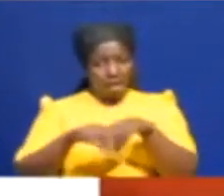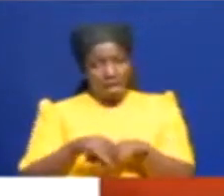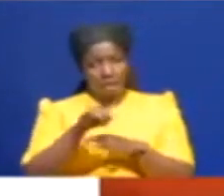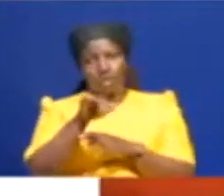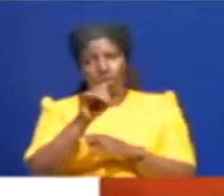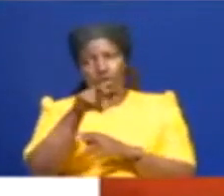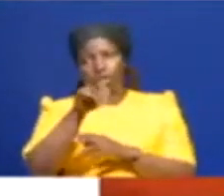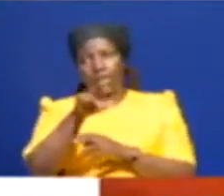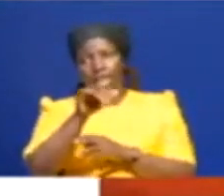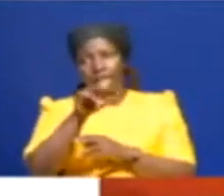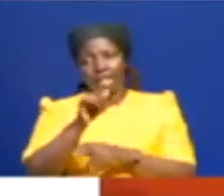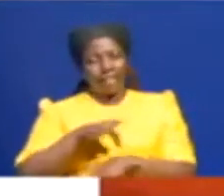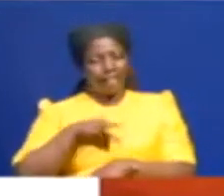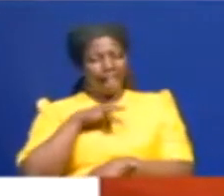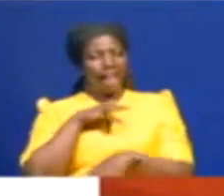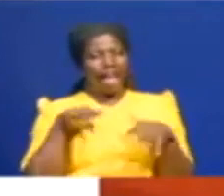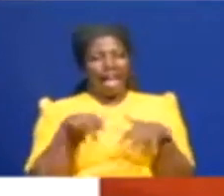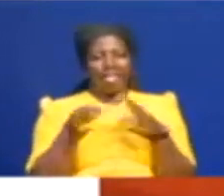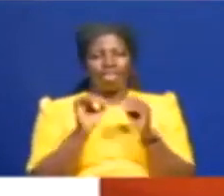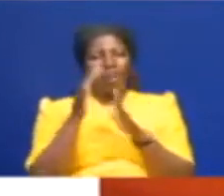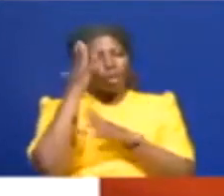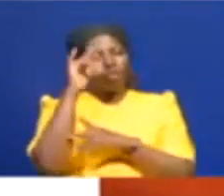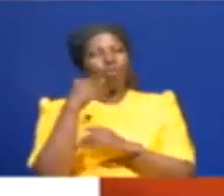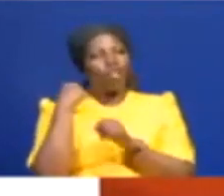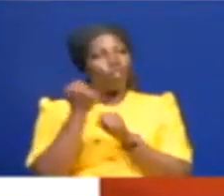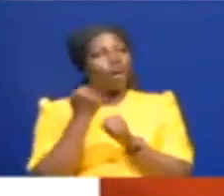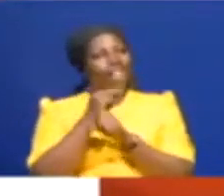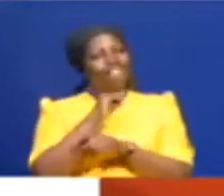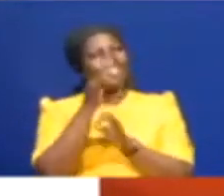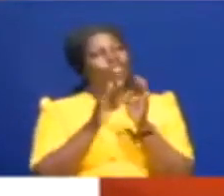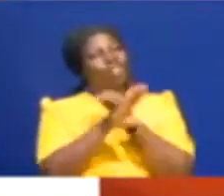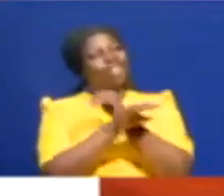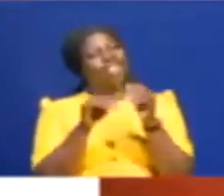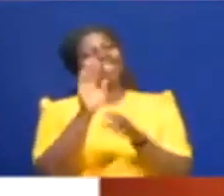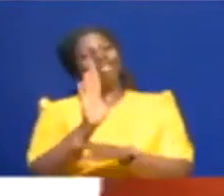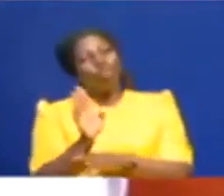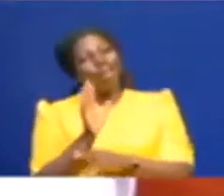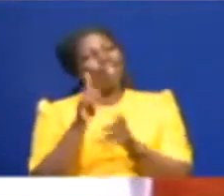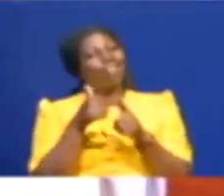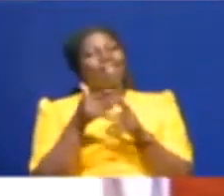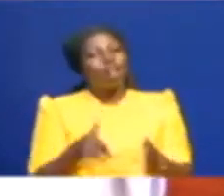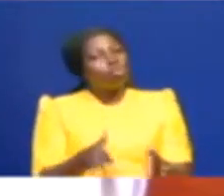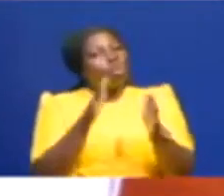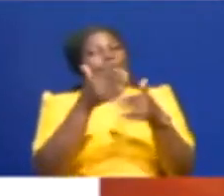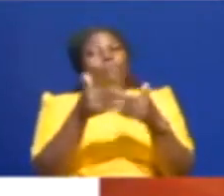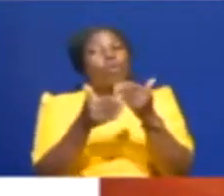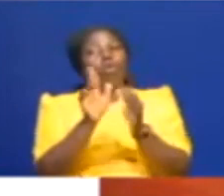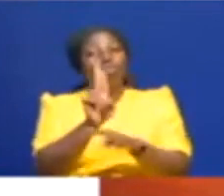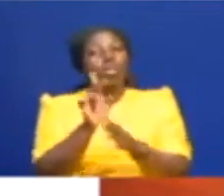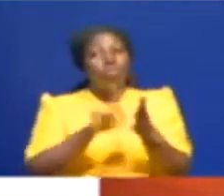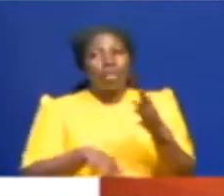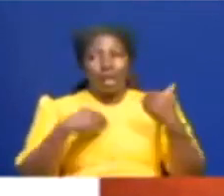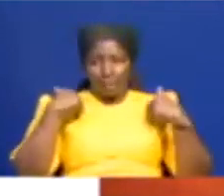makosa. Tunajua wewe umefanya kazi. Kama ulikuwa naibu amesema sijui bilioni ngapi, hizi lami zingekuwa zinatoka wapi? Ndio mimi nikaenda kule